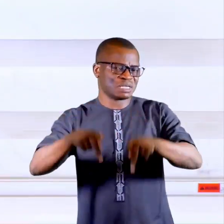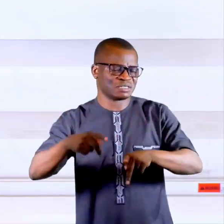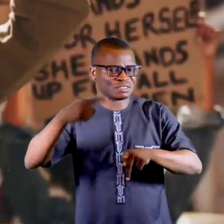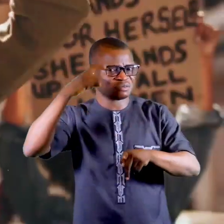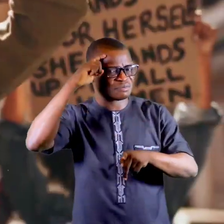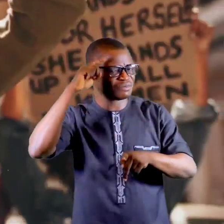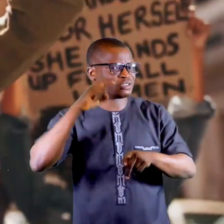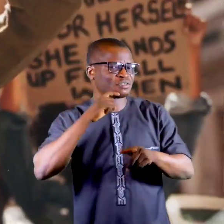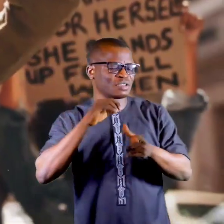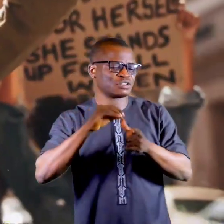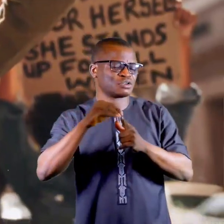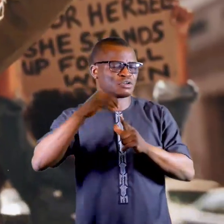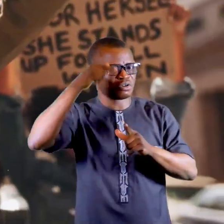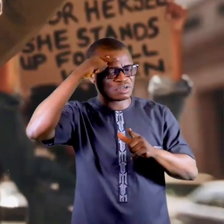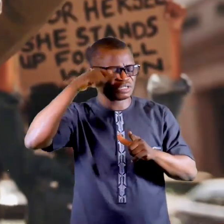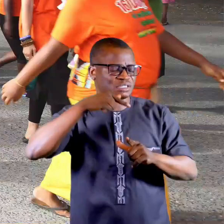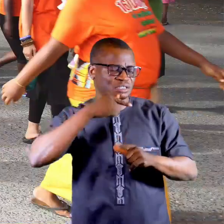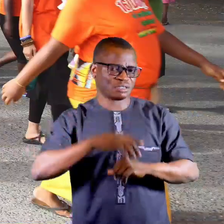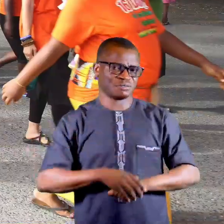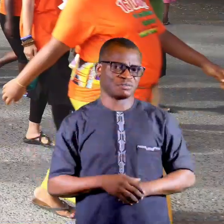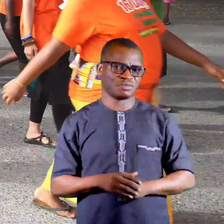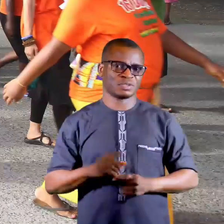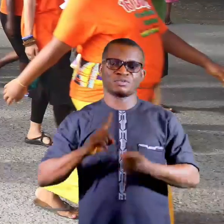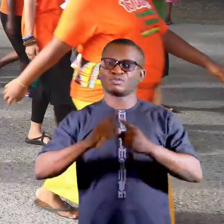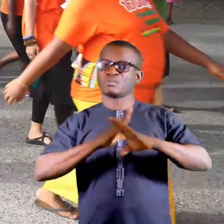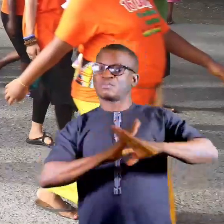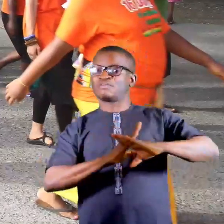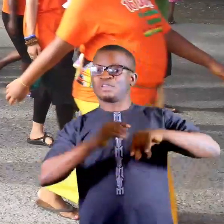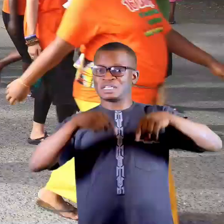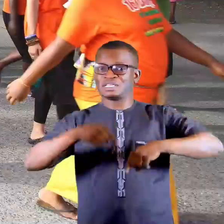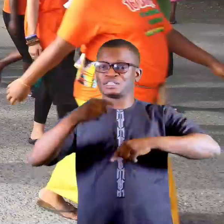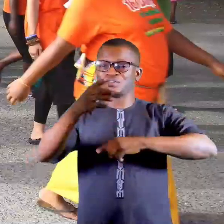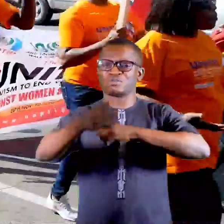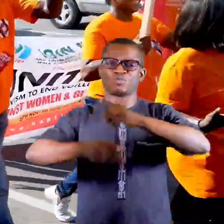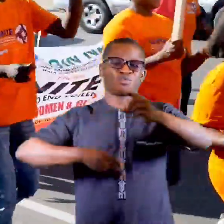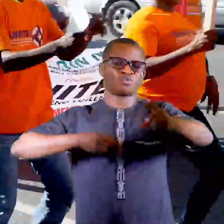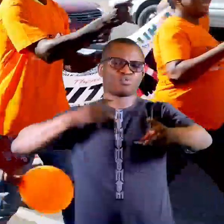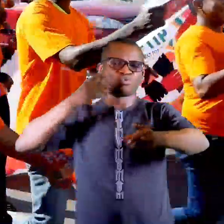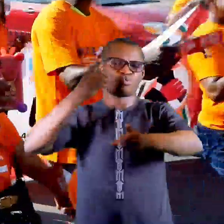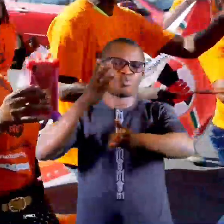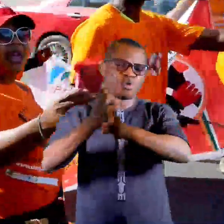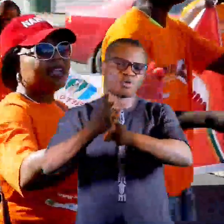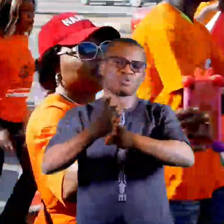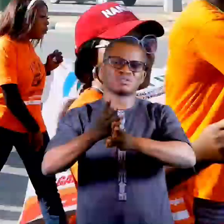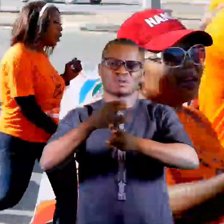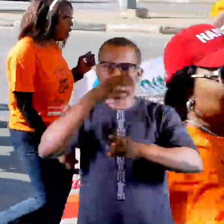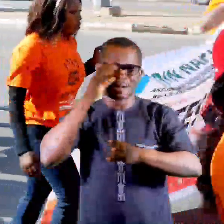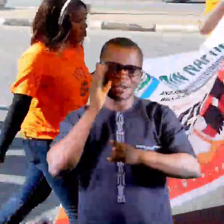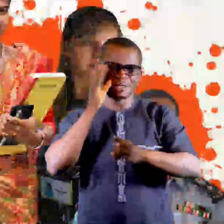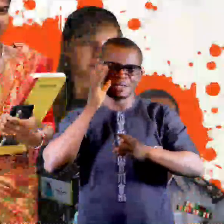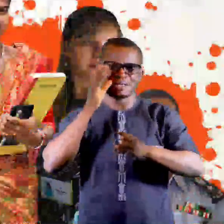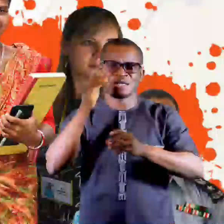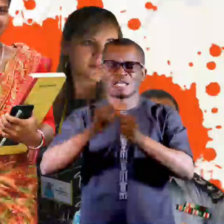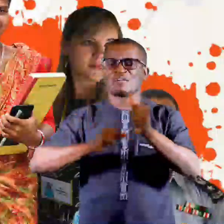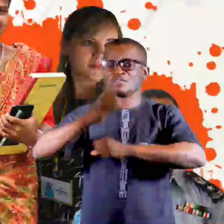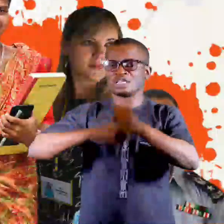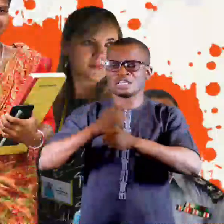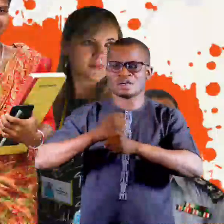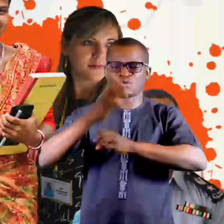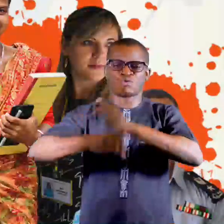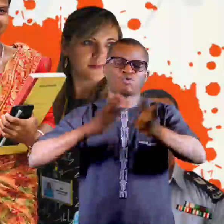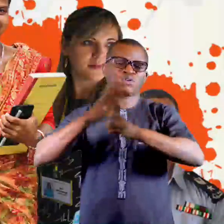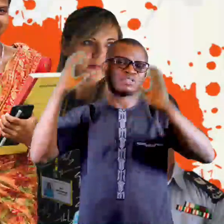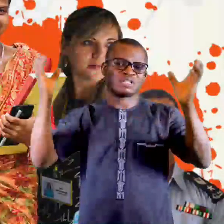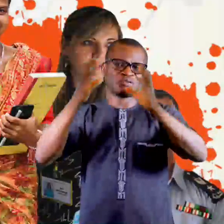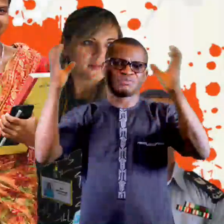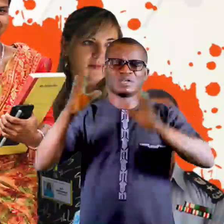gender. To prevent this global concern, every year the world marks 16 days of activism against